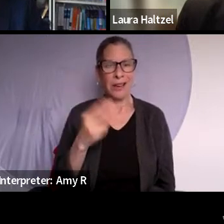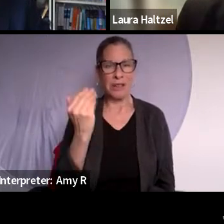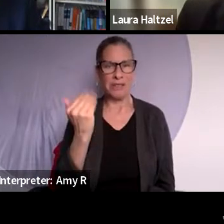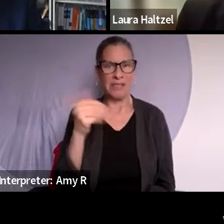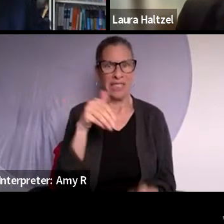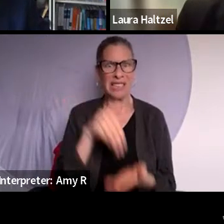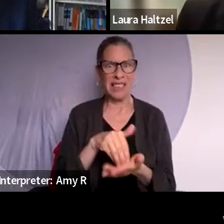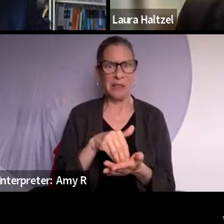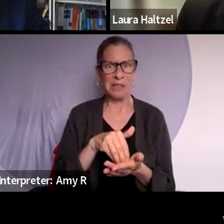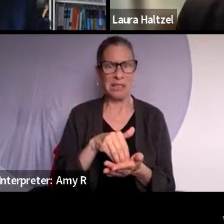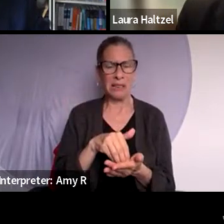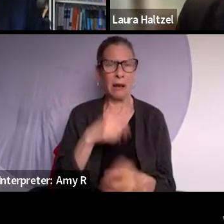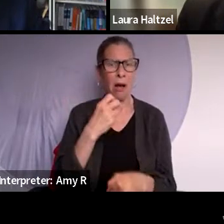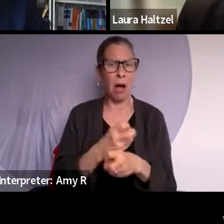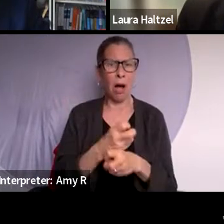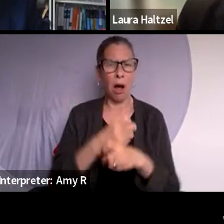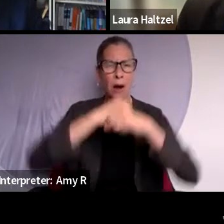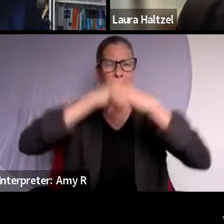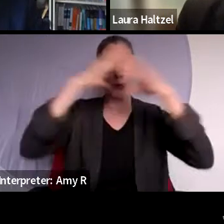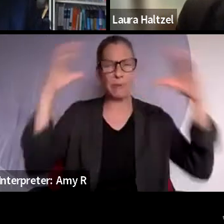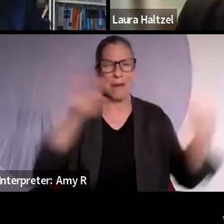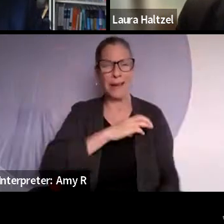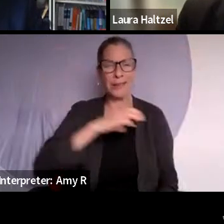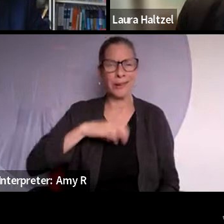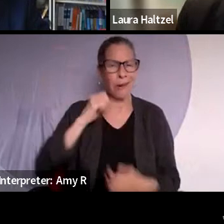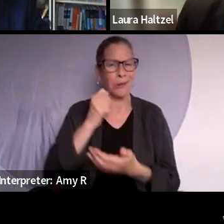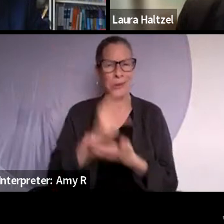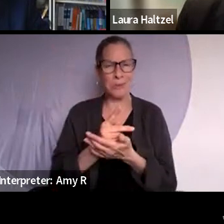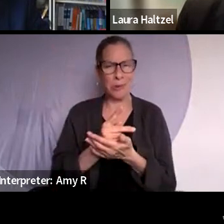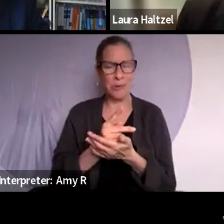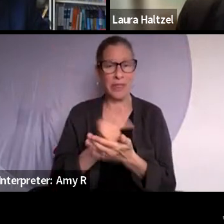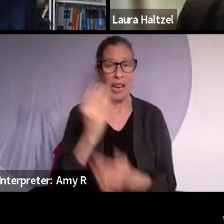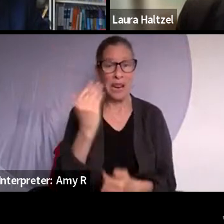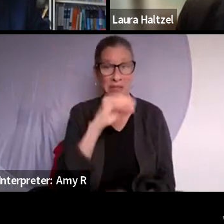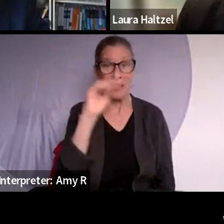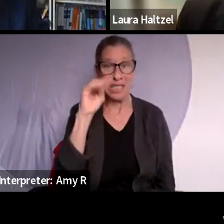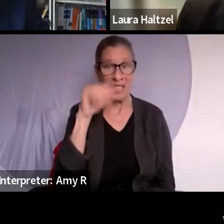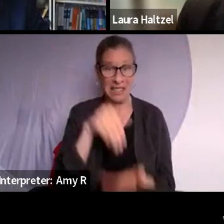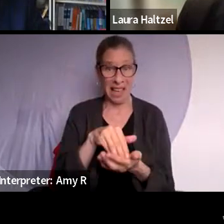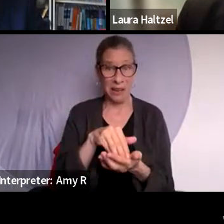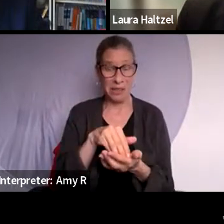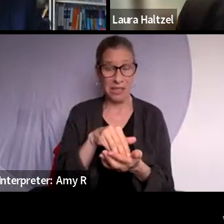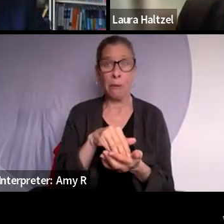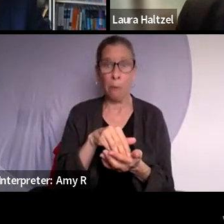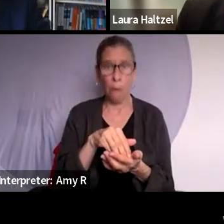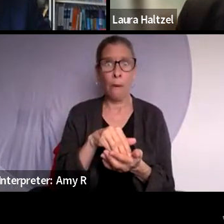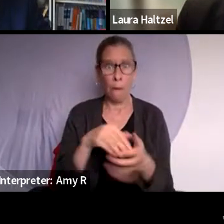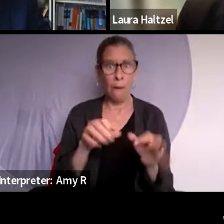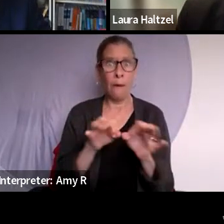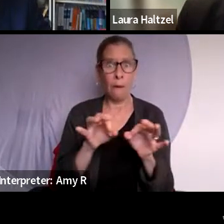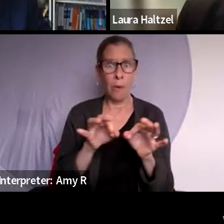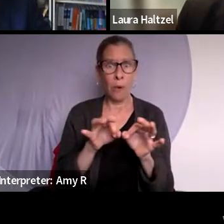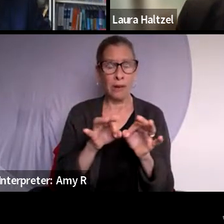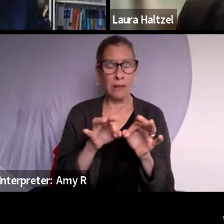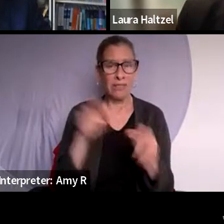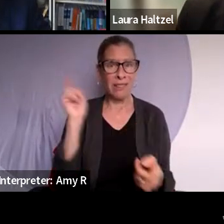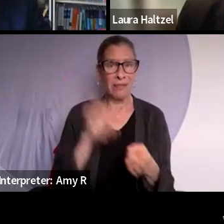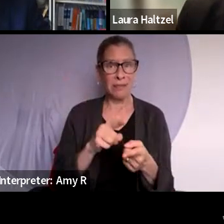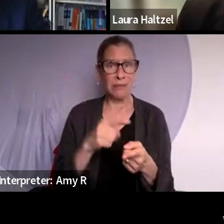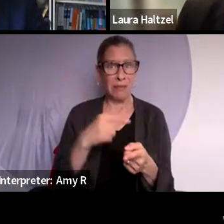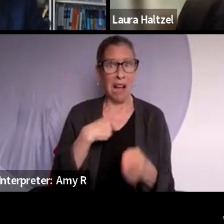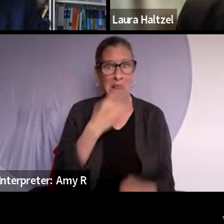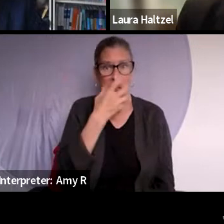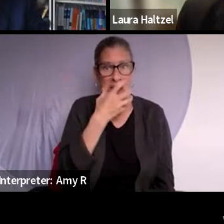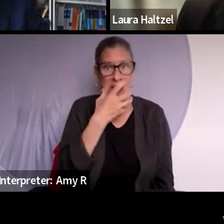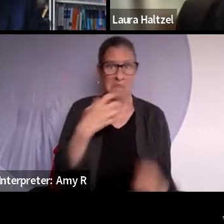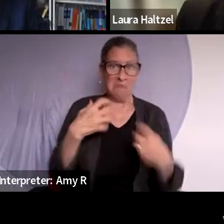imagine Congress going along with an across the board, but $15,000 is not nothing. Even so, I'd be pretty mad if